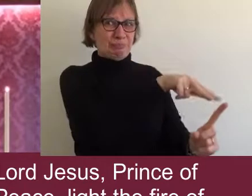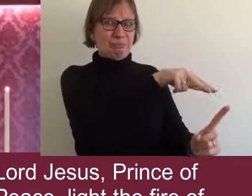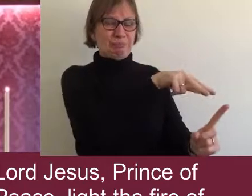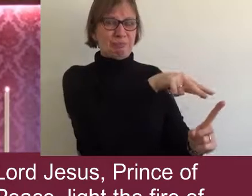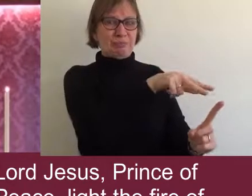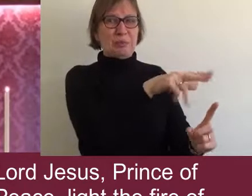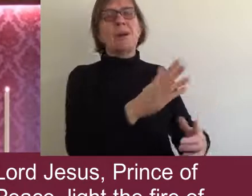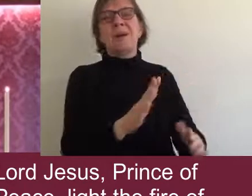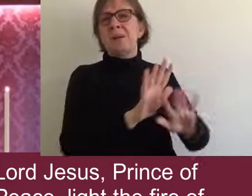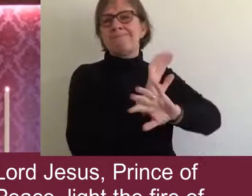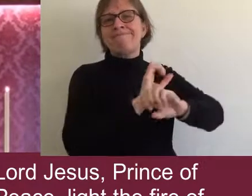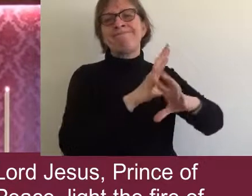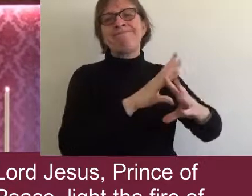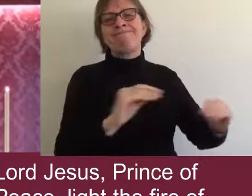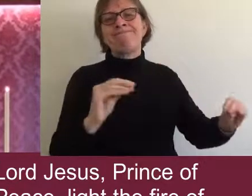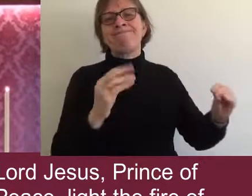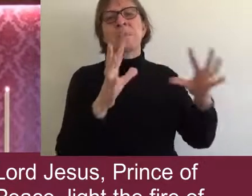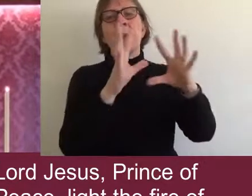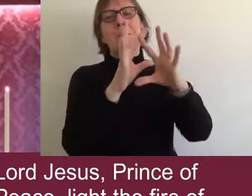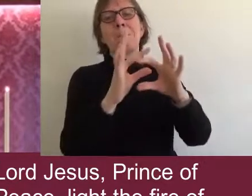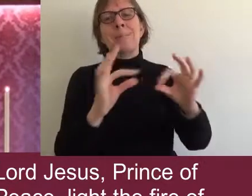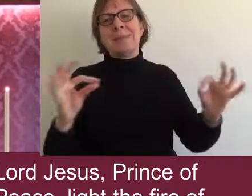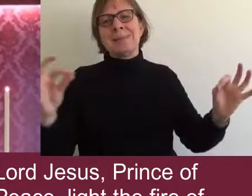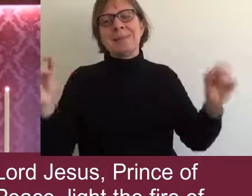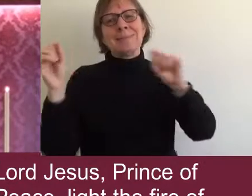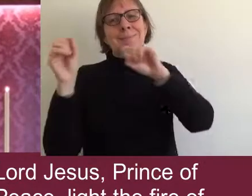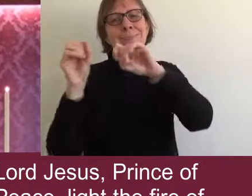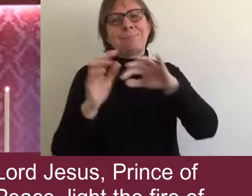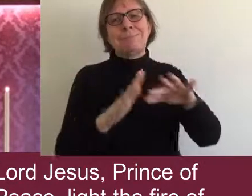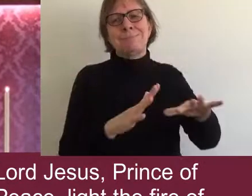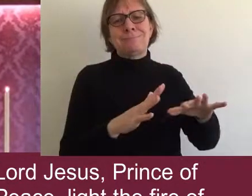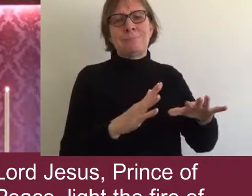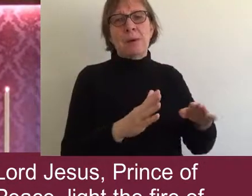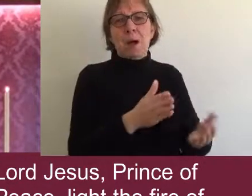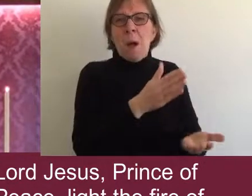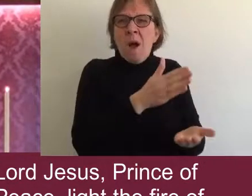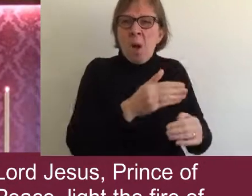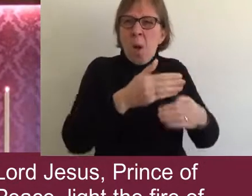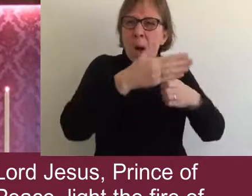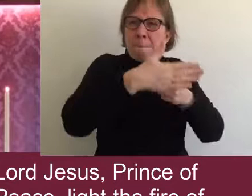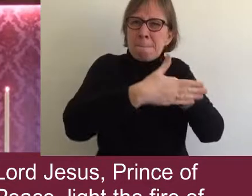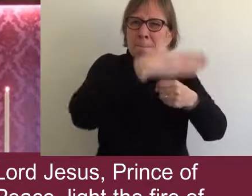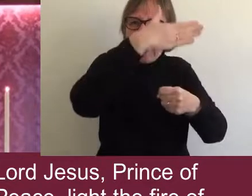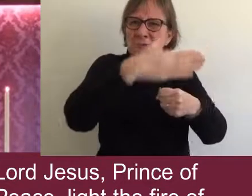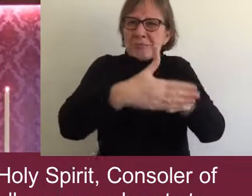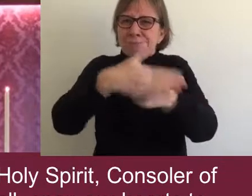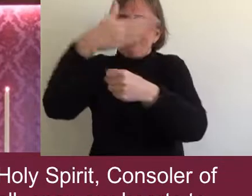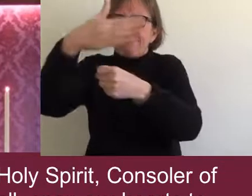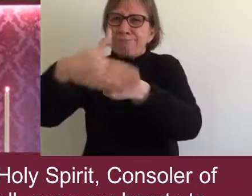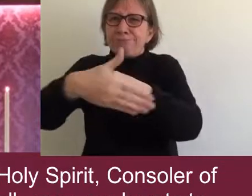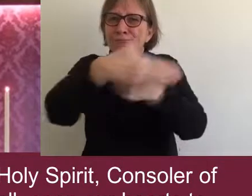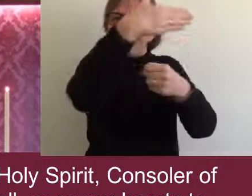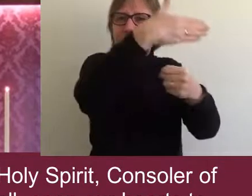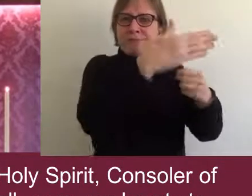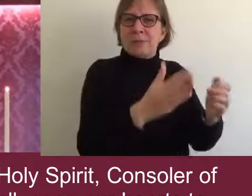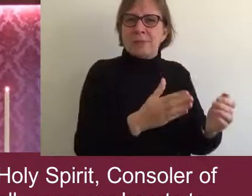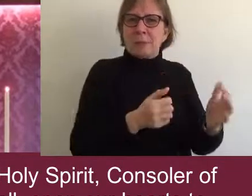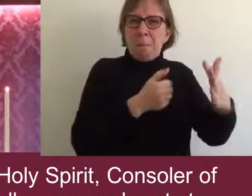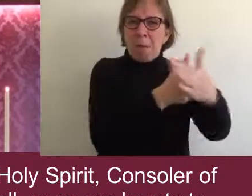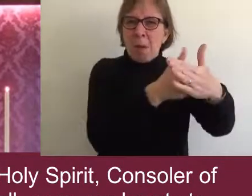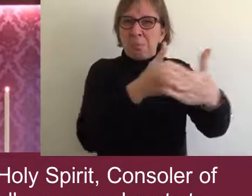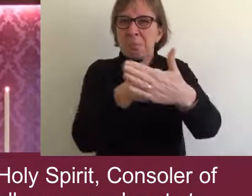church. May the walls that separate us fall. Holy